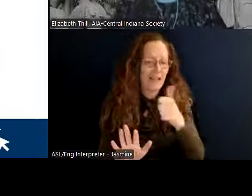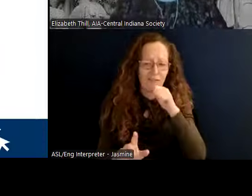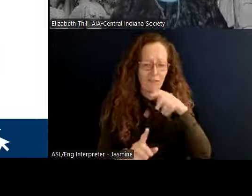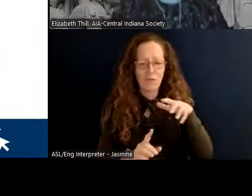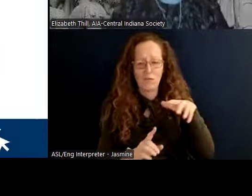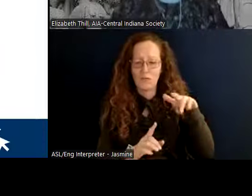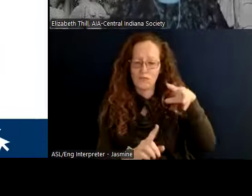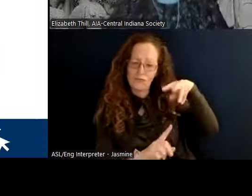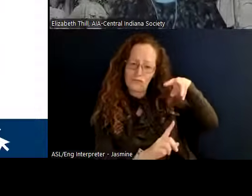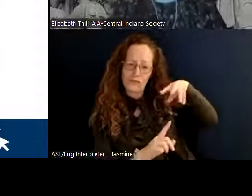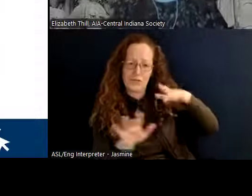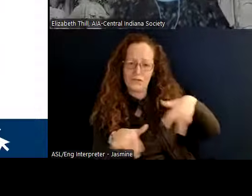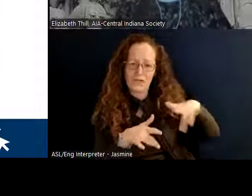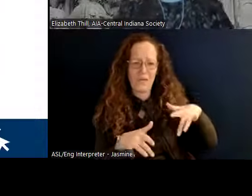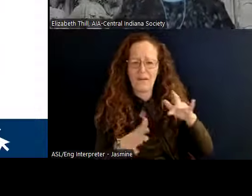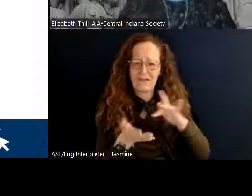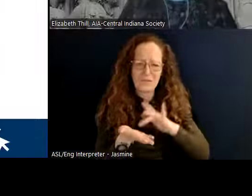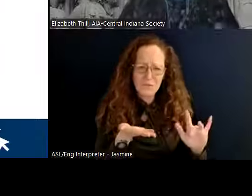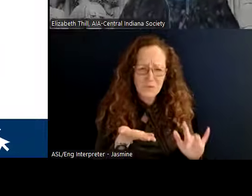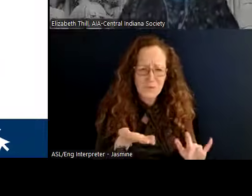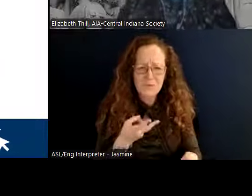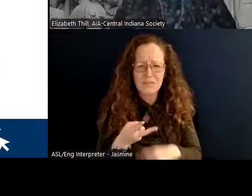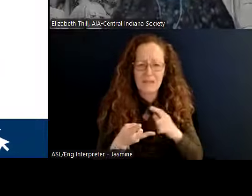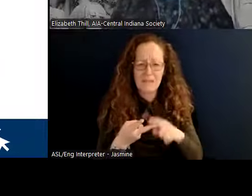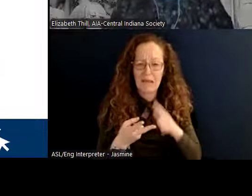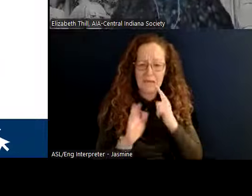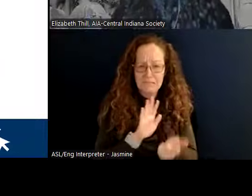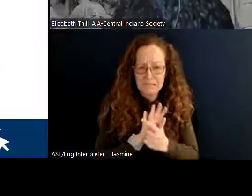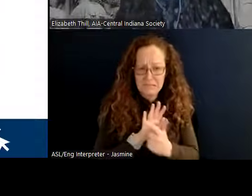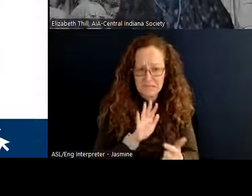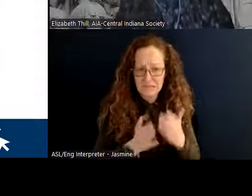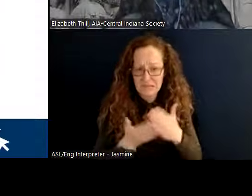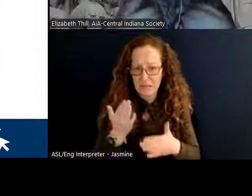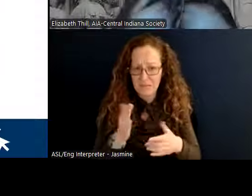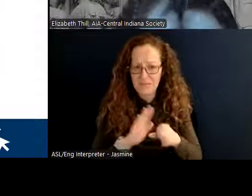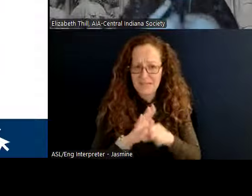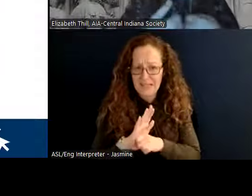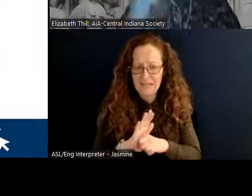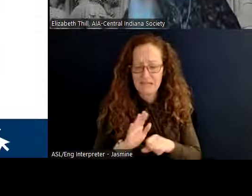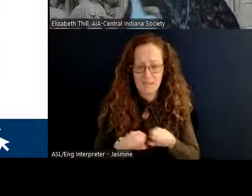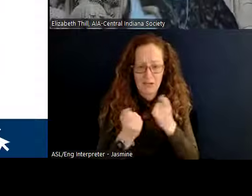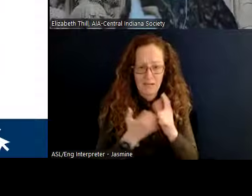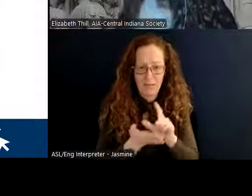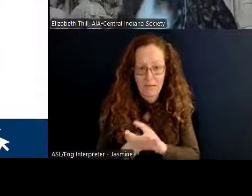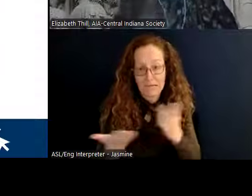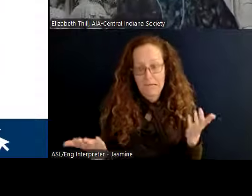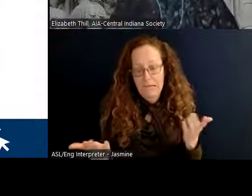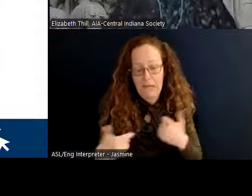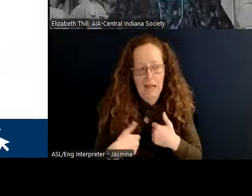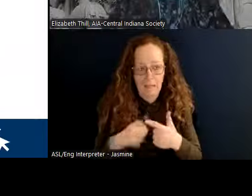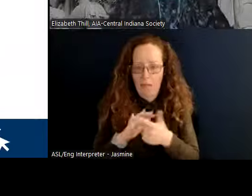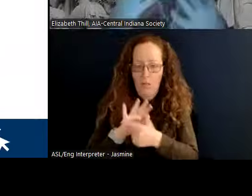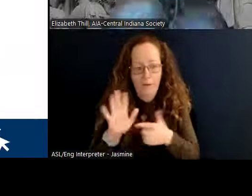That's just rude and also, I think, illegal in some states. I'm not sure. I'm not a lawyer. I'm an